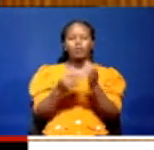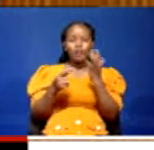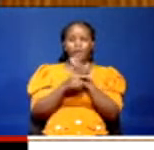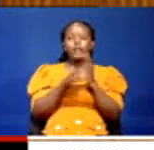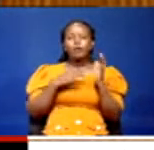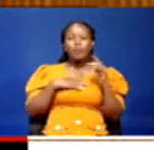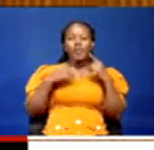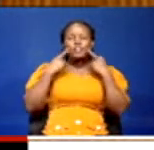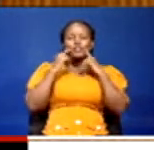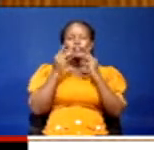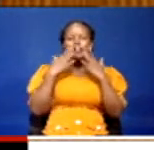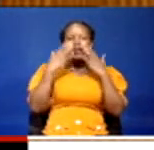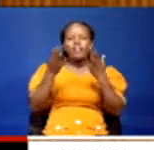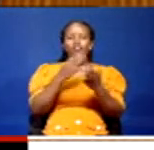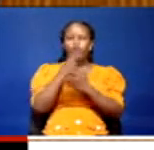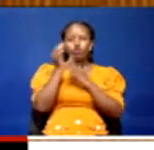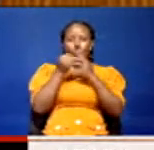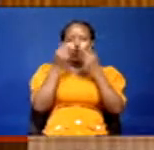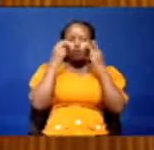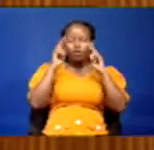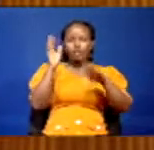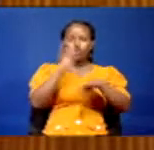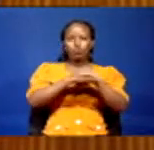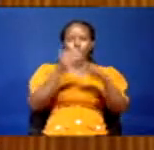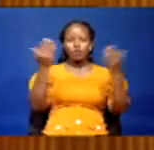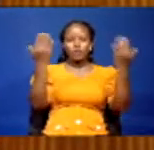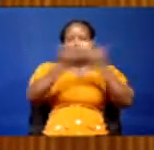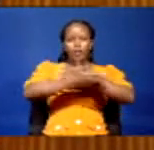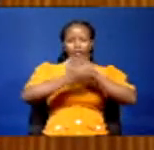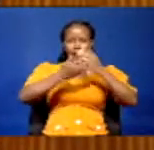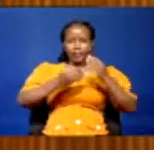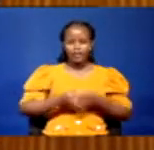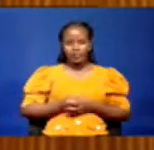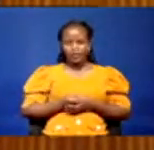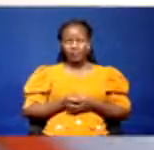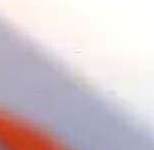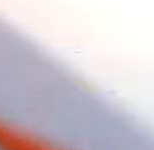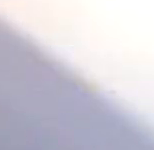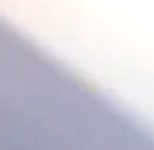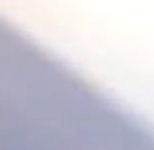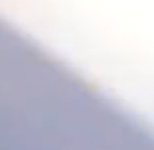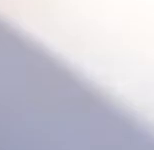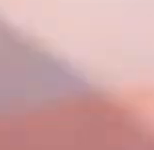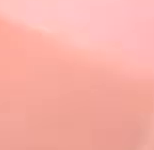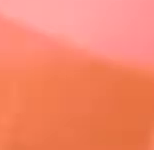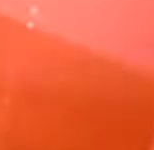Ouma. Thank you for watching. Have a good night. Thank you very much.